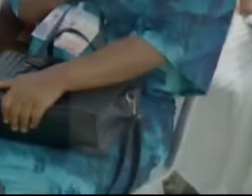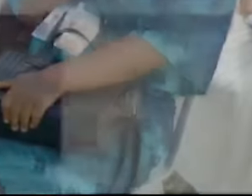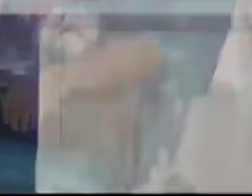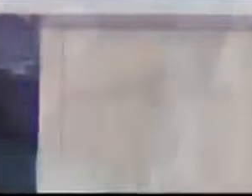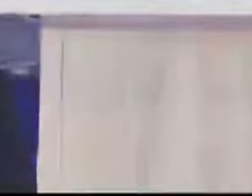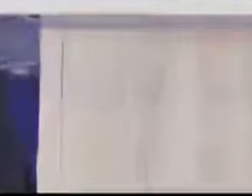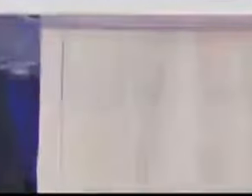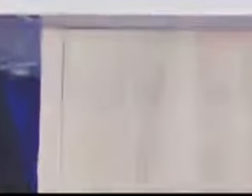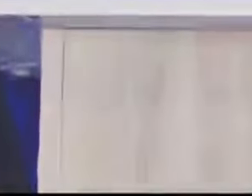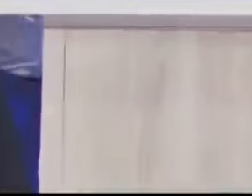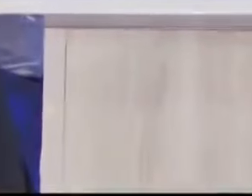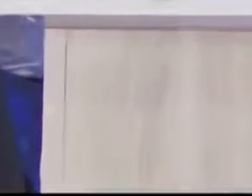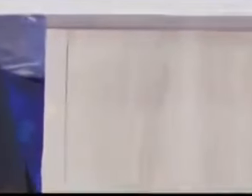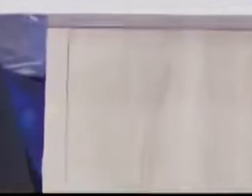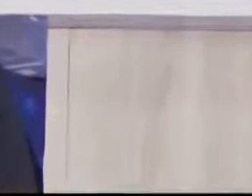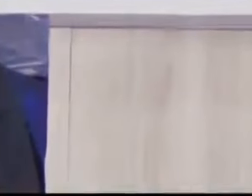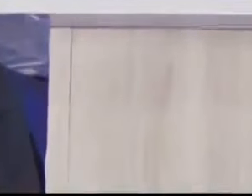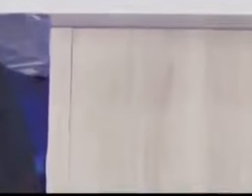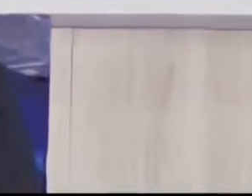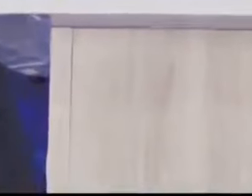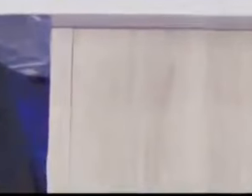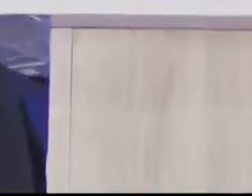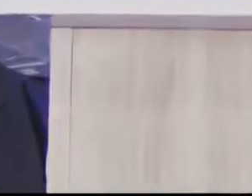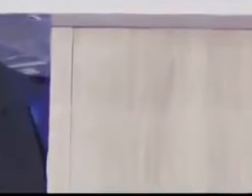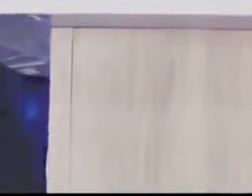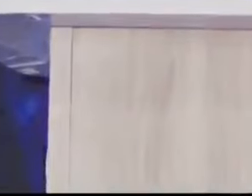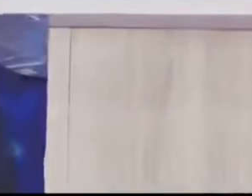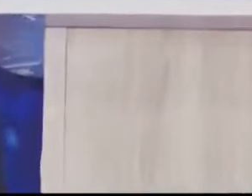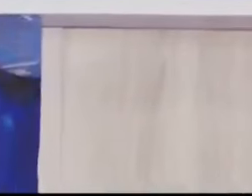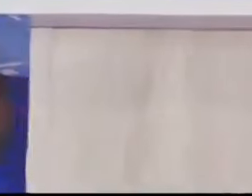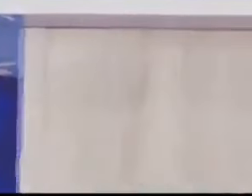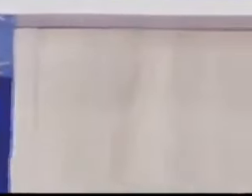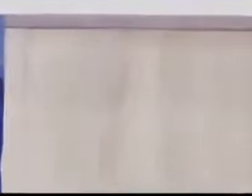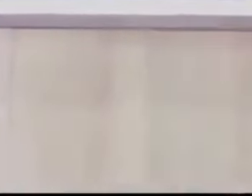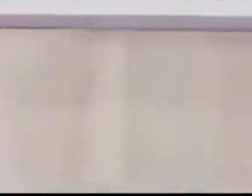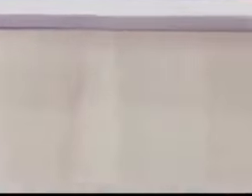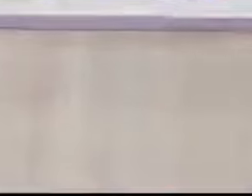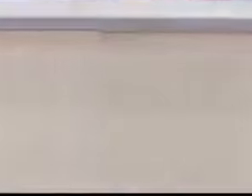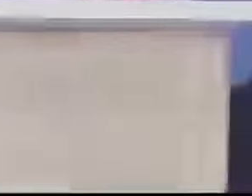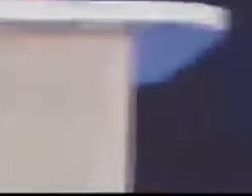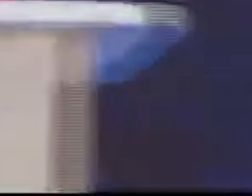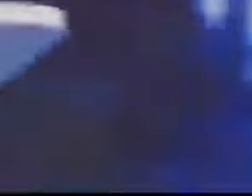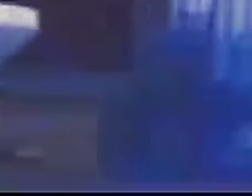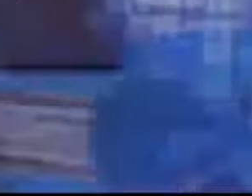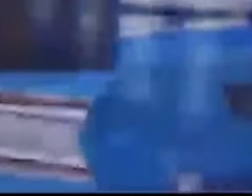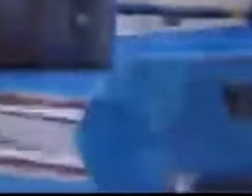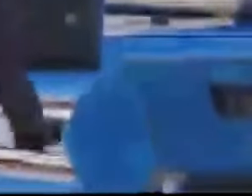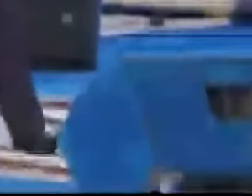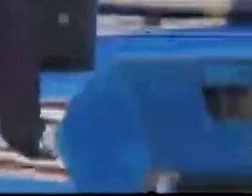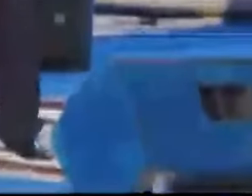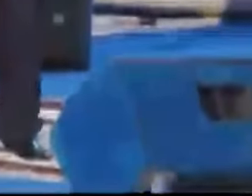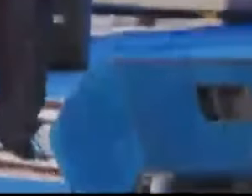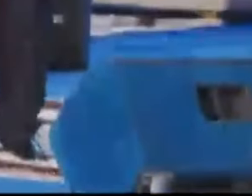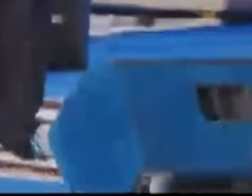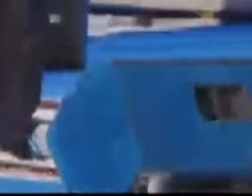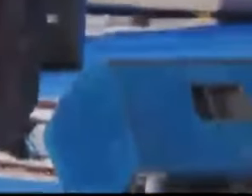has all power. He can quench all the fierceness of that fire. Any fire coming into your life,